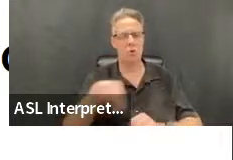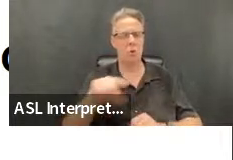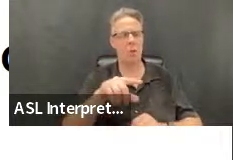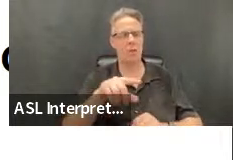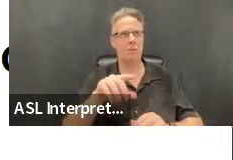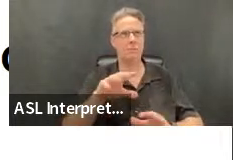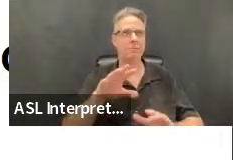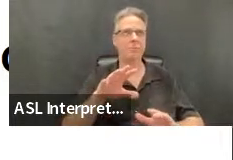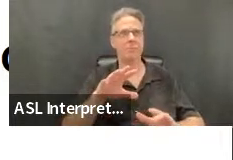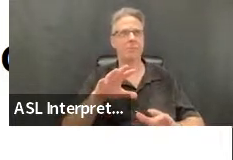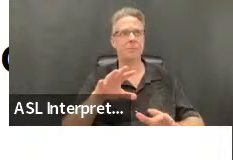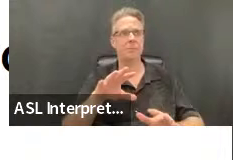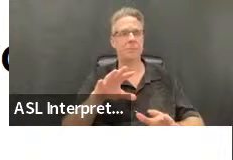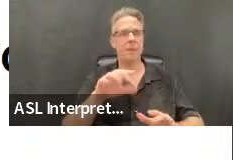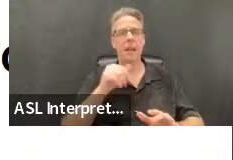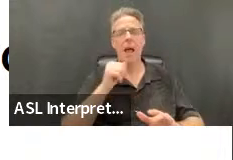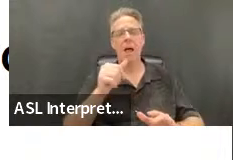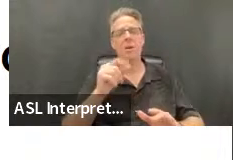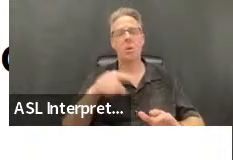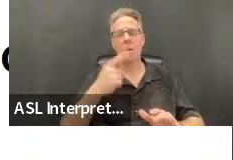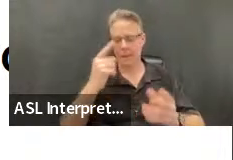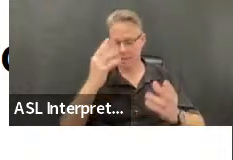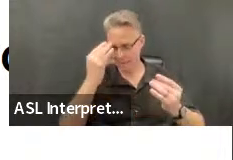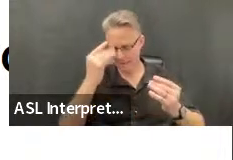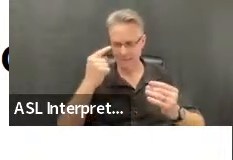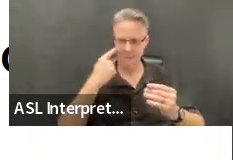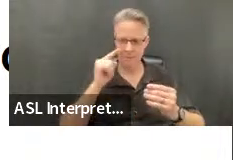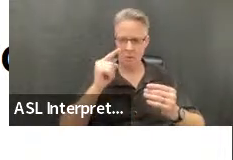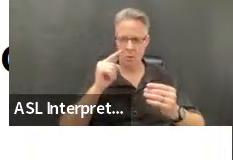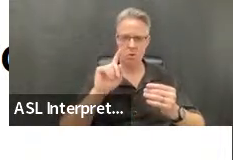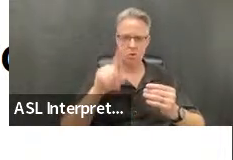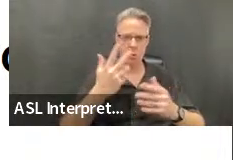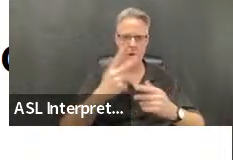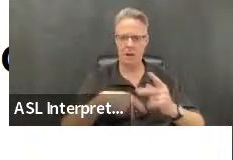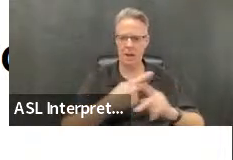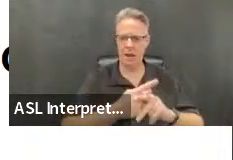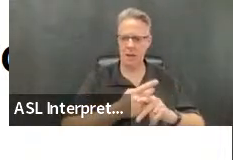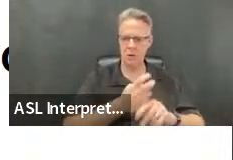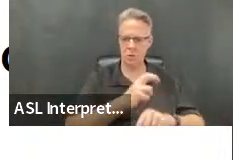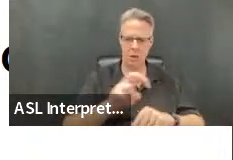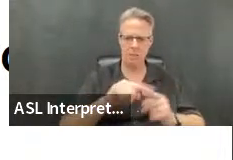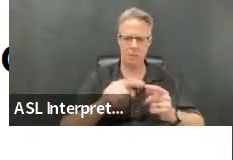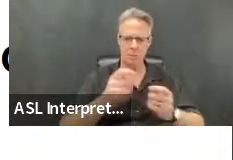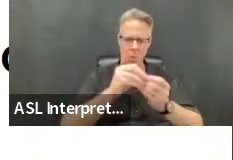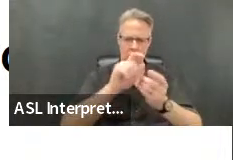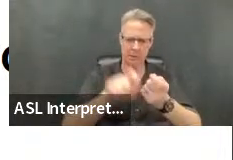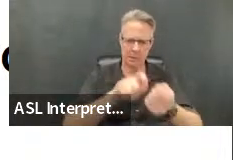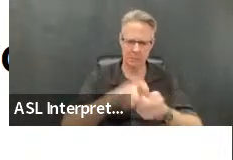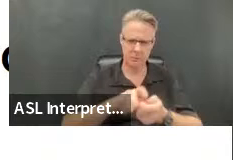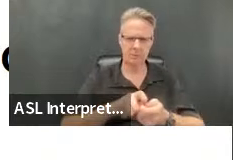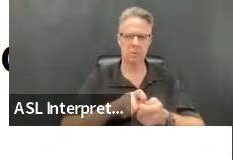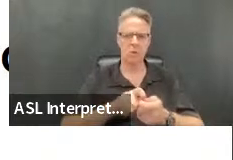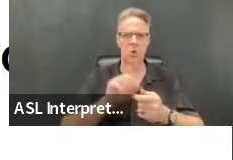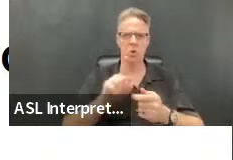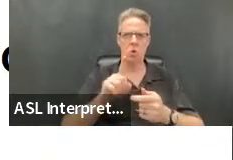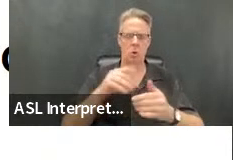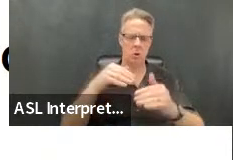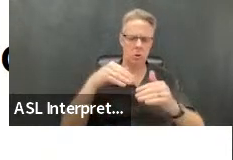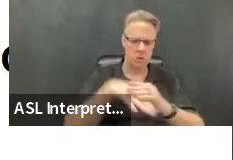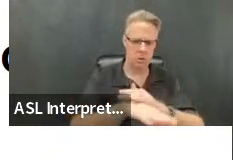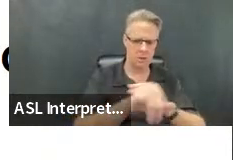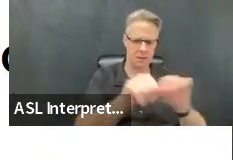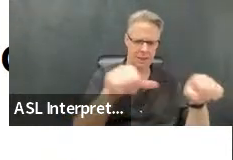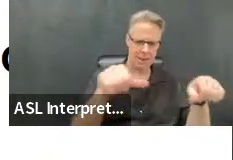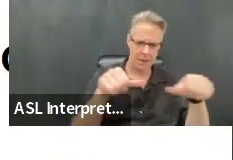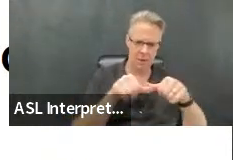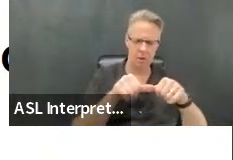not necessarily thinking about just the mode, but thinking about the specific corridor that we're addressing and the